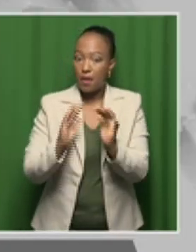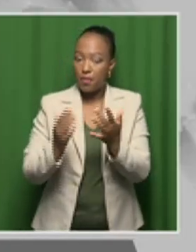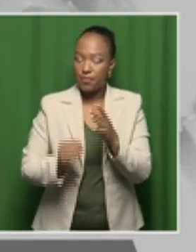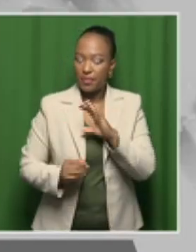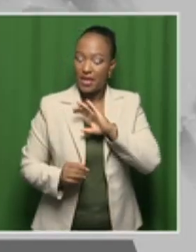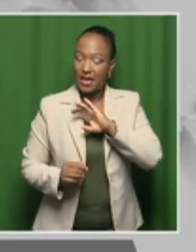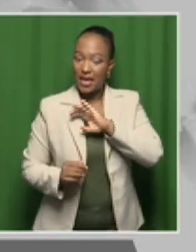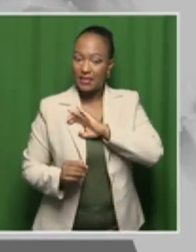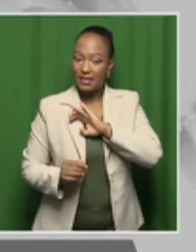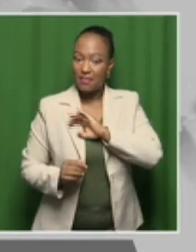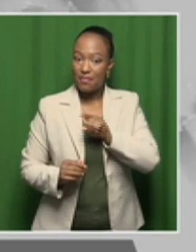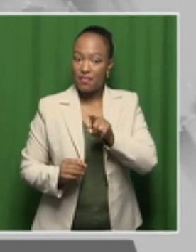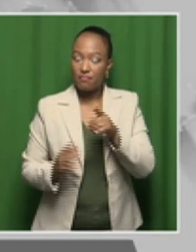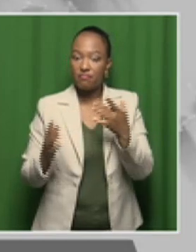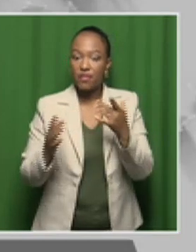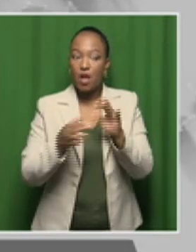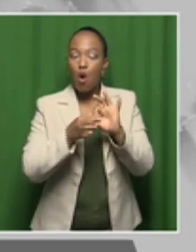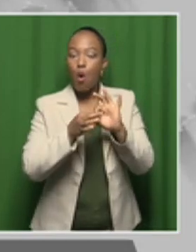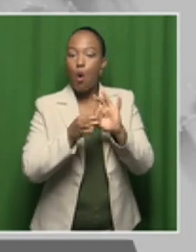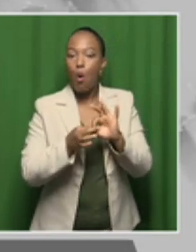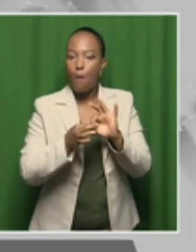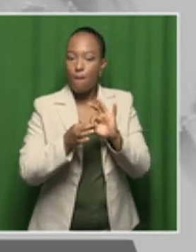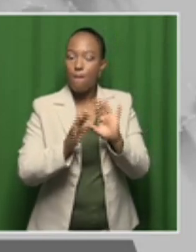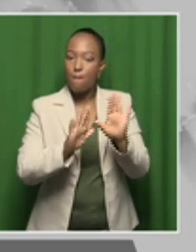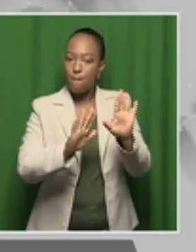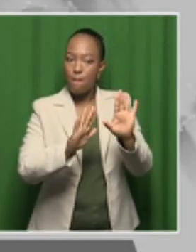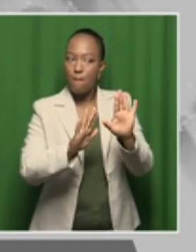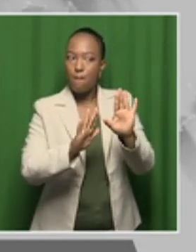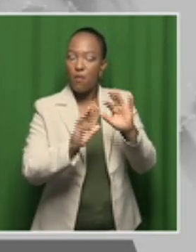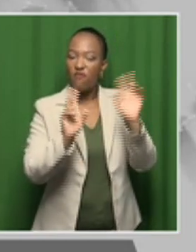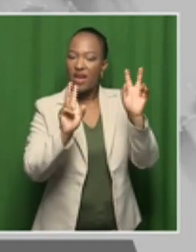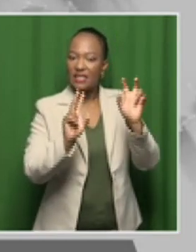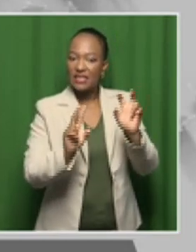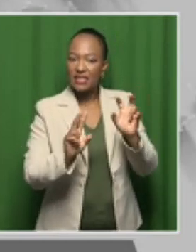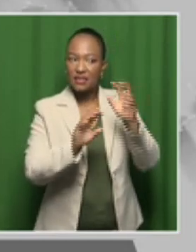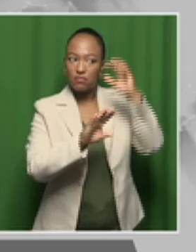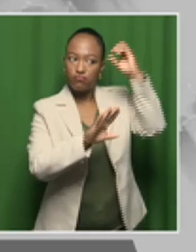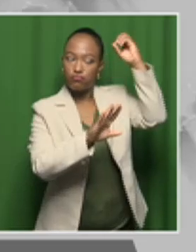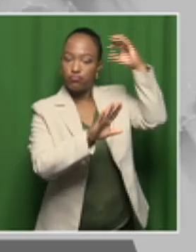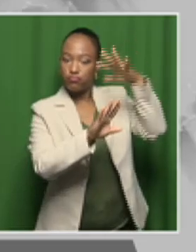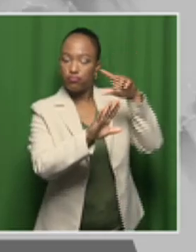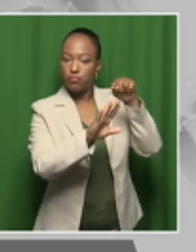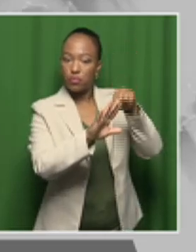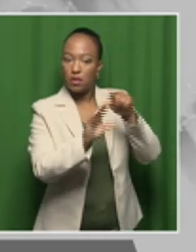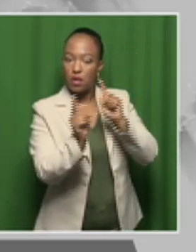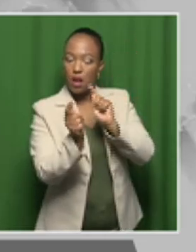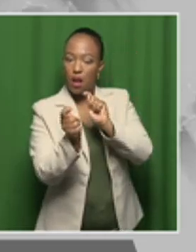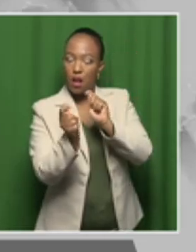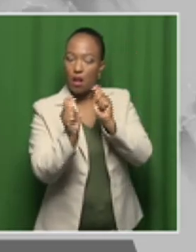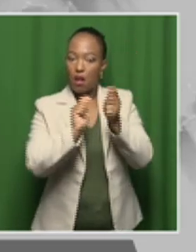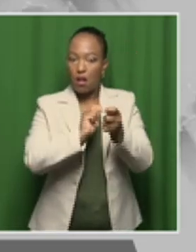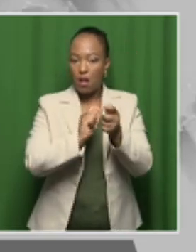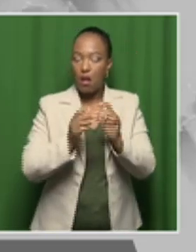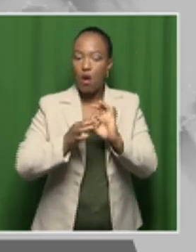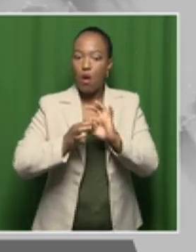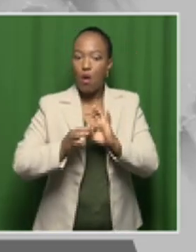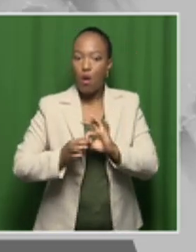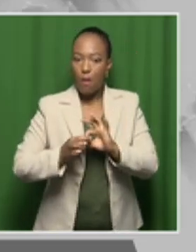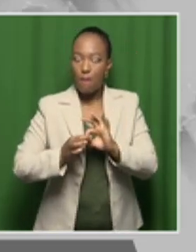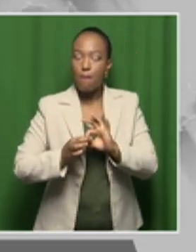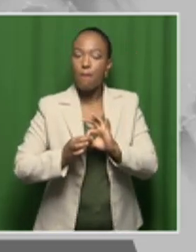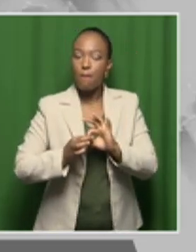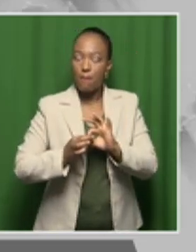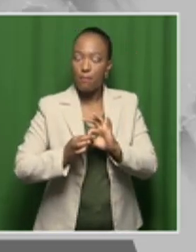that is currently on home power would need to be converted to an home flex, which is an SSEG tariff